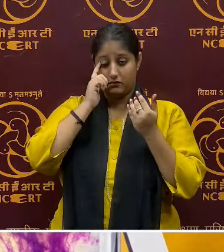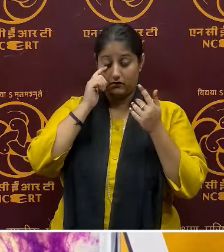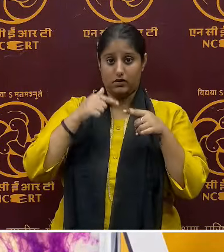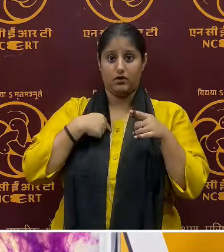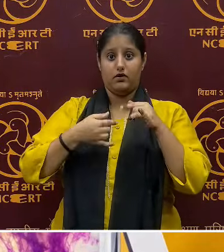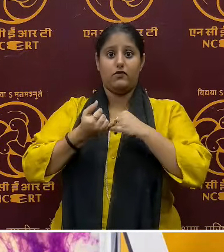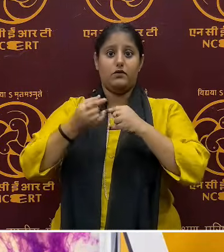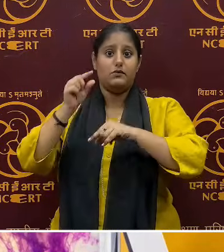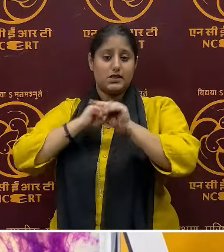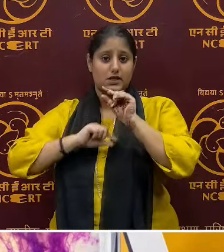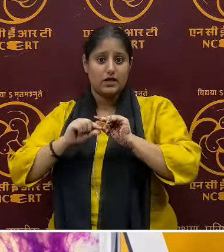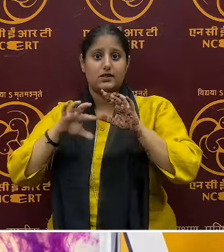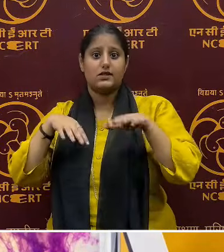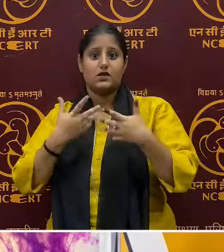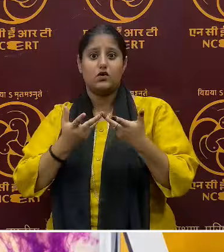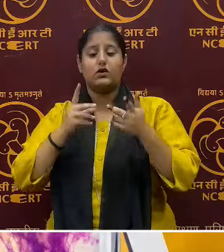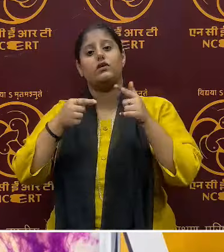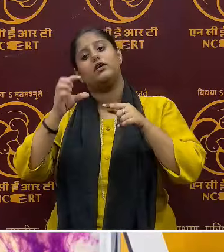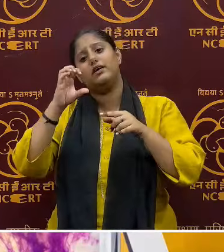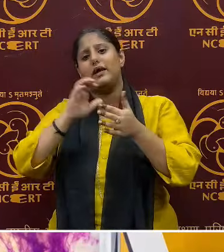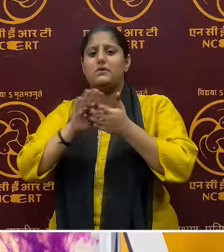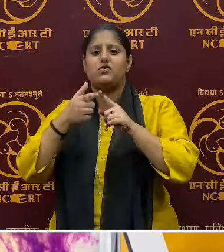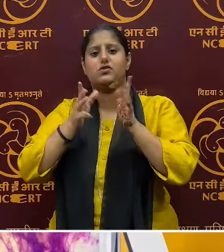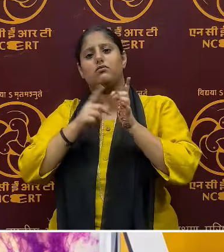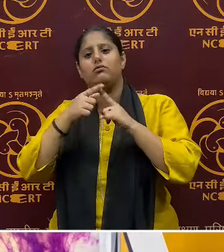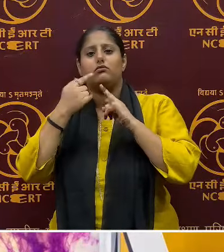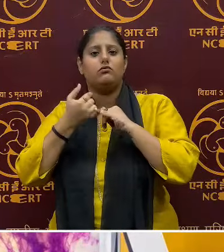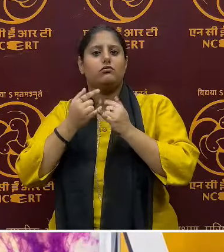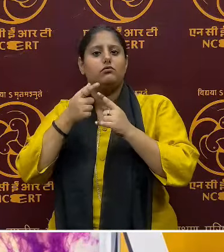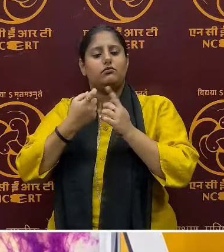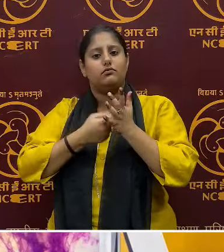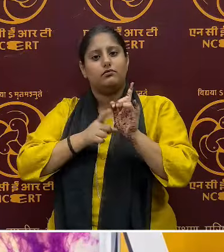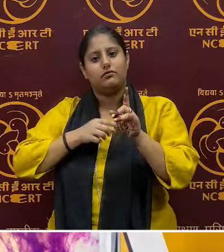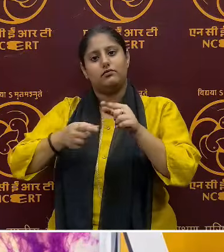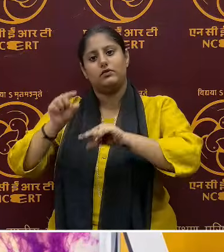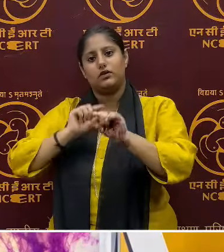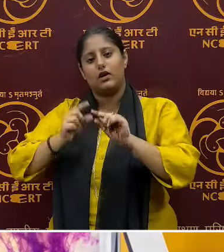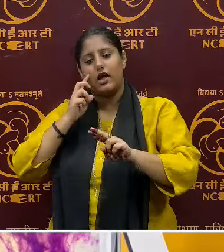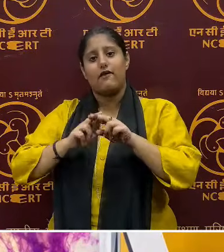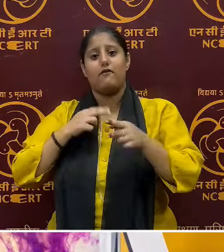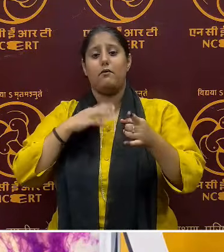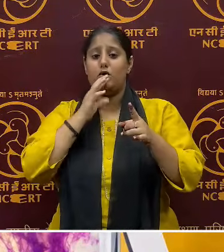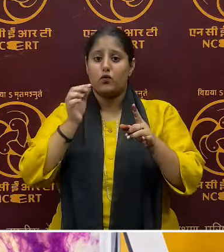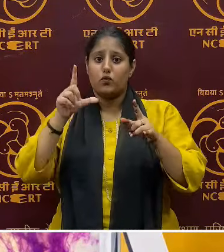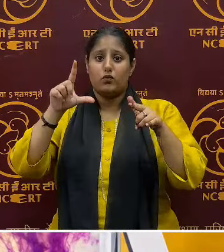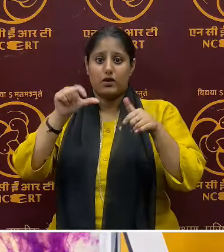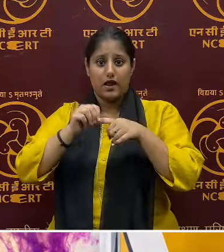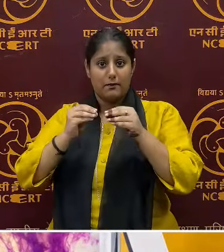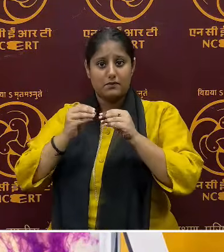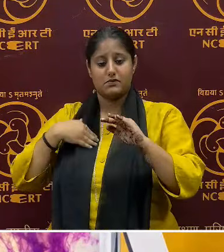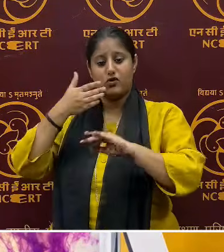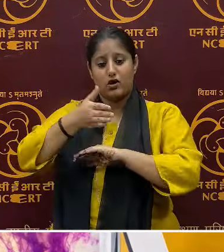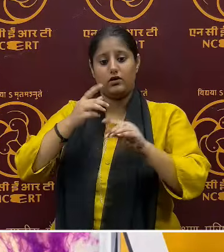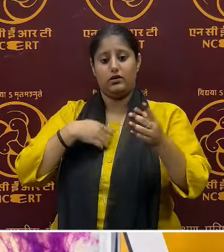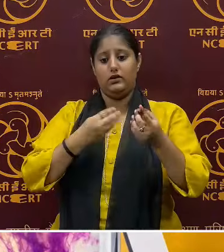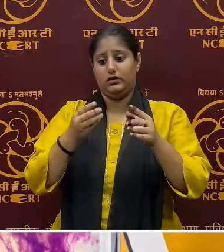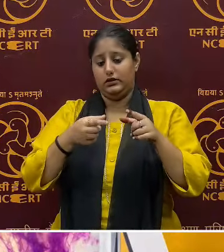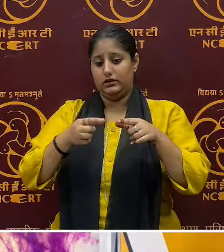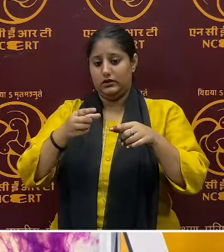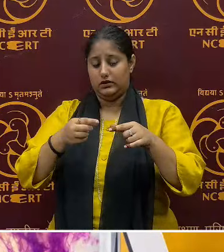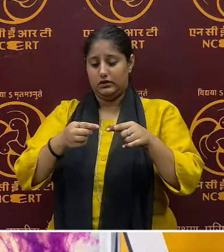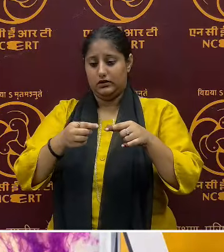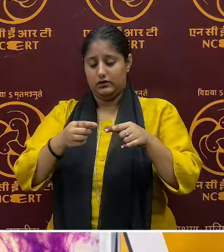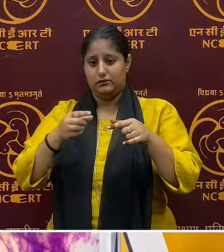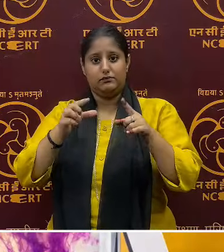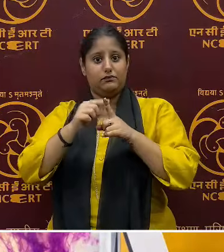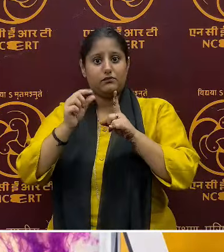science and in the form of chemistry also. When performing experiments in real laboratories sometimes get difficult because it